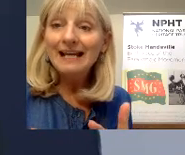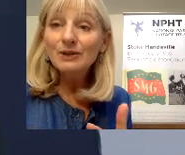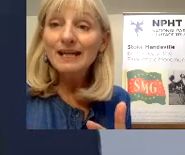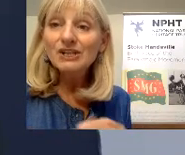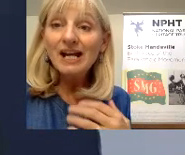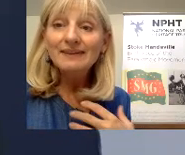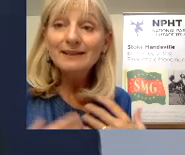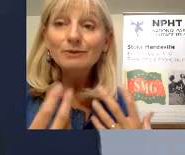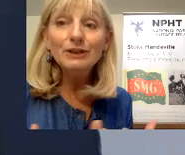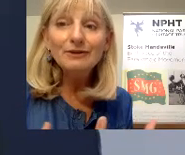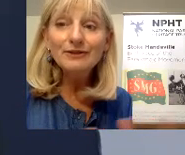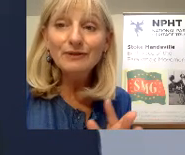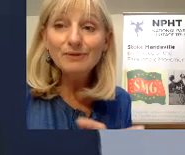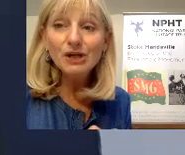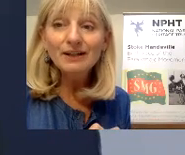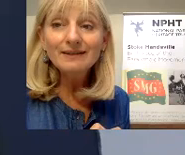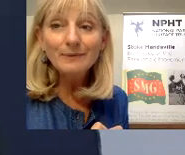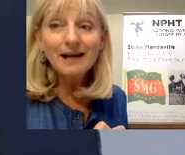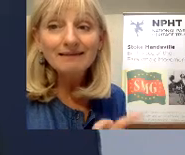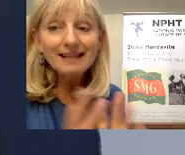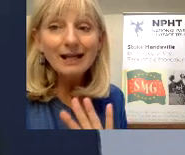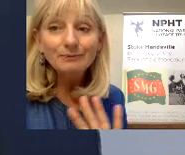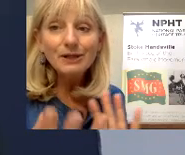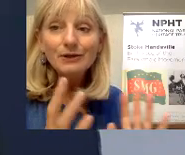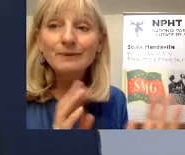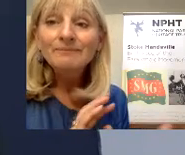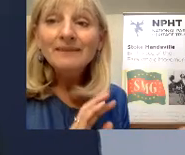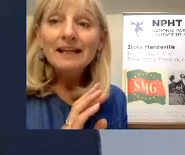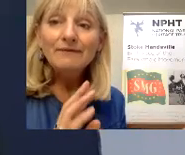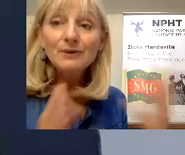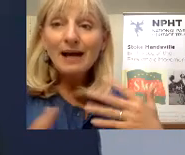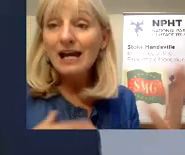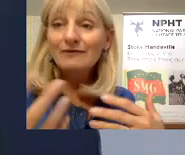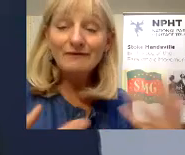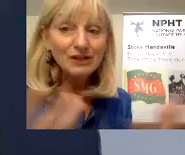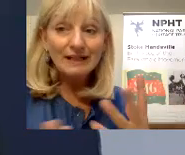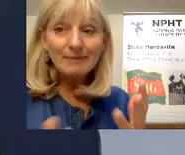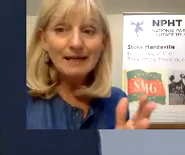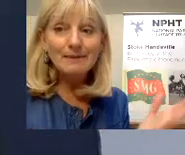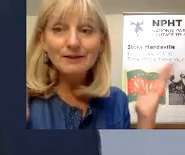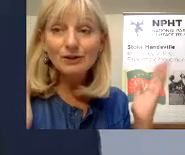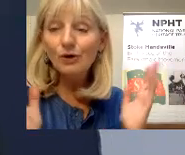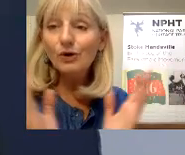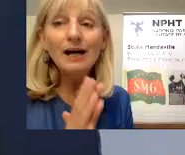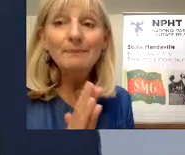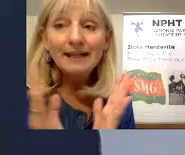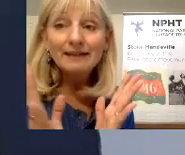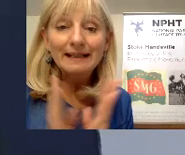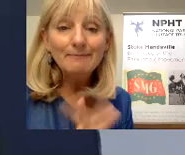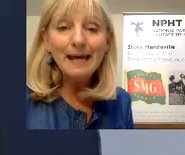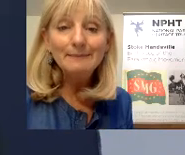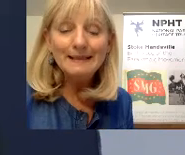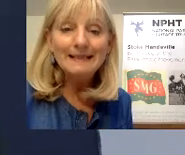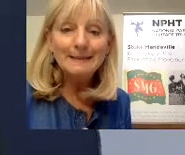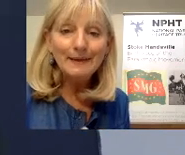Sign Language, and there's some audio description as well to help you if you have a visual impairment or a